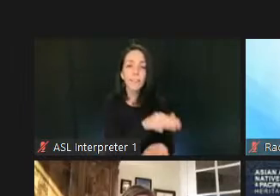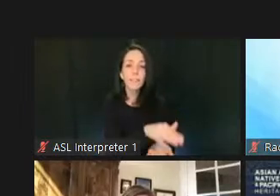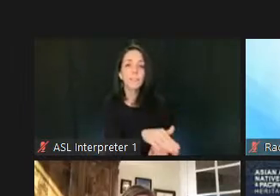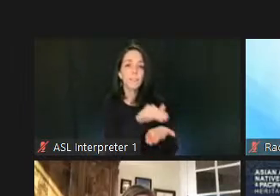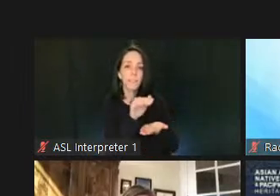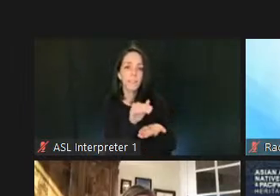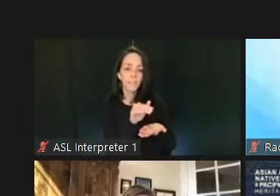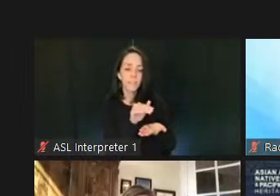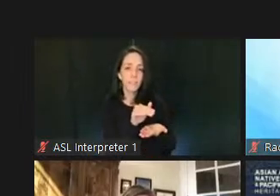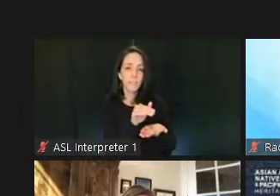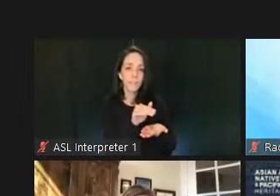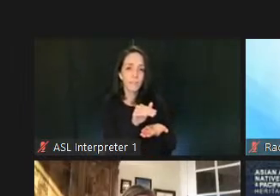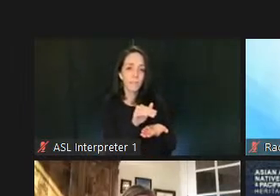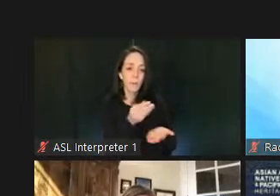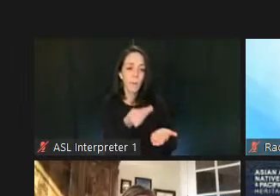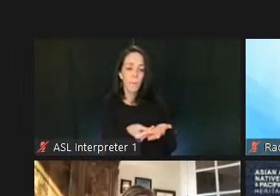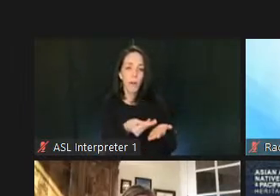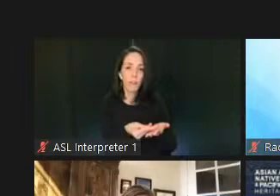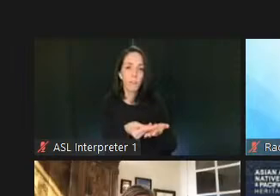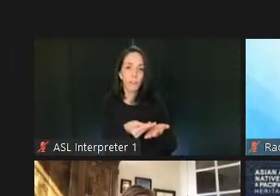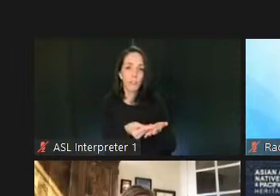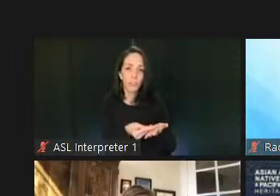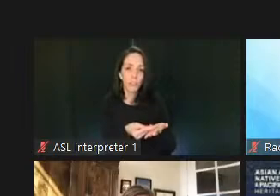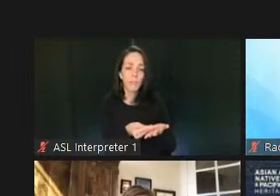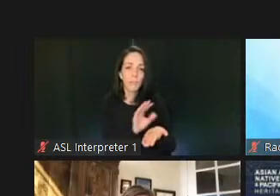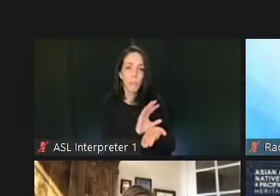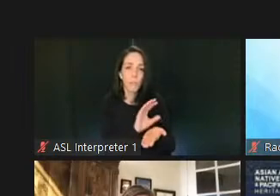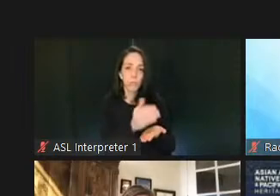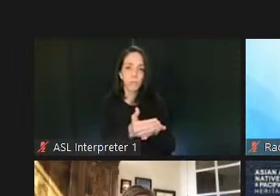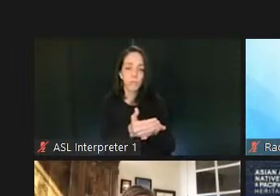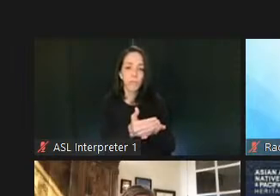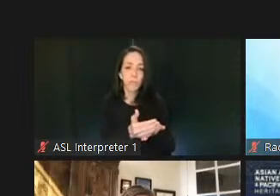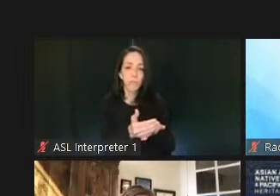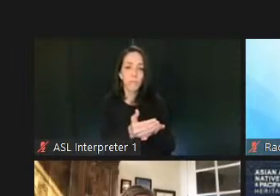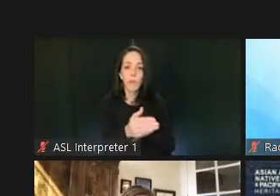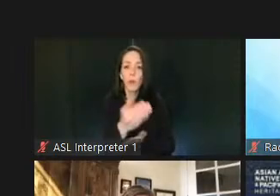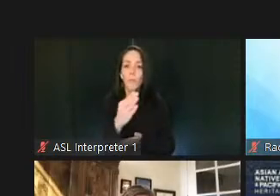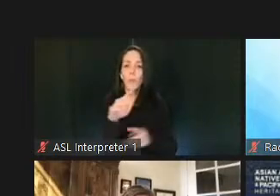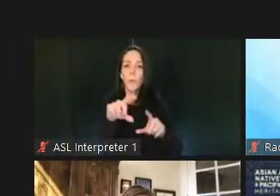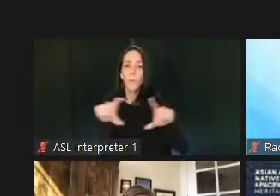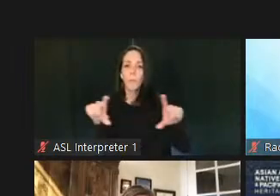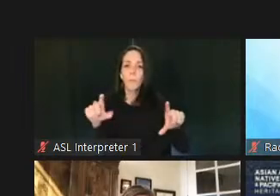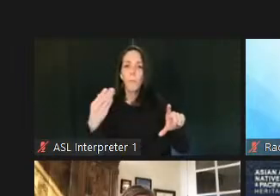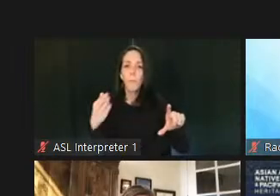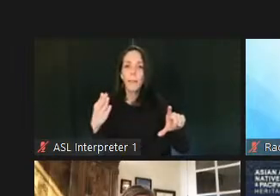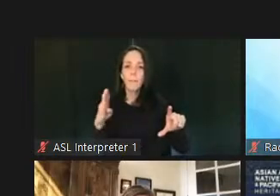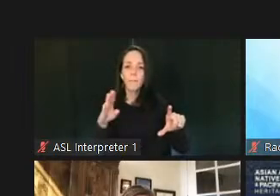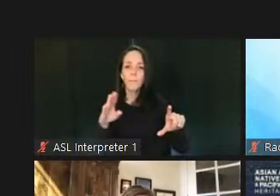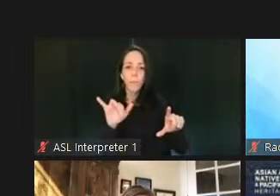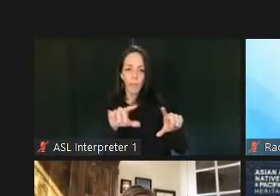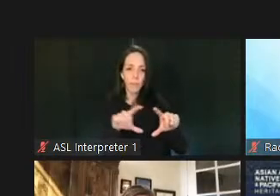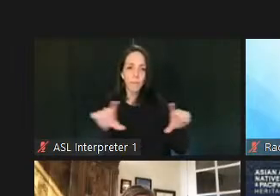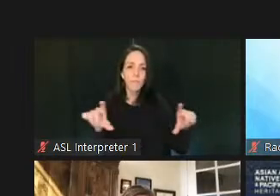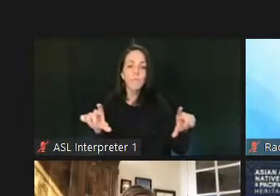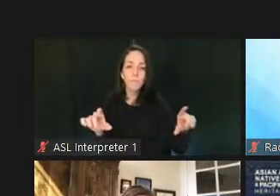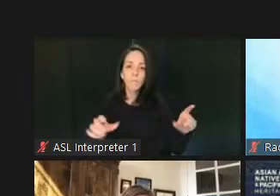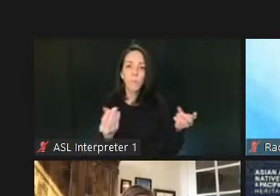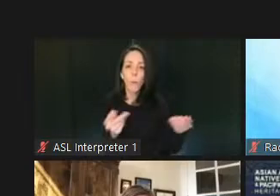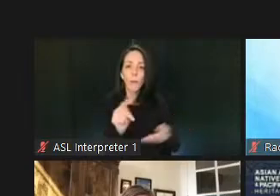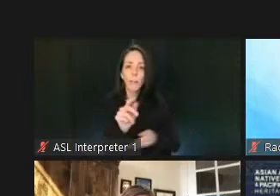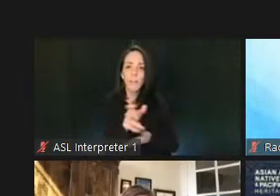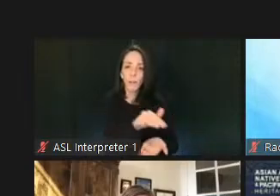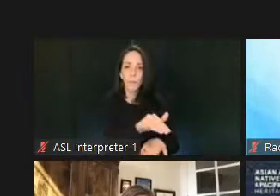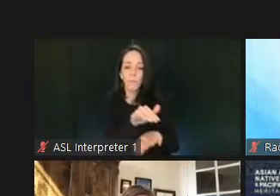into this budget fund, which is represented by the large blue block in the middle of the slide. As we